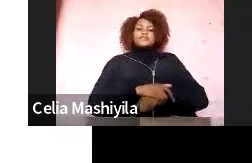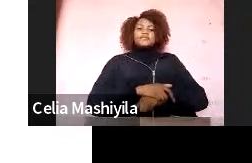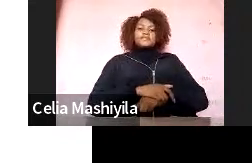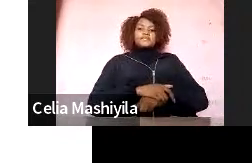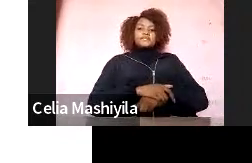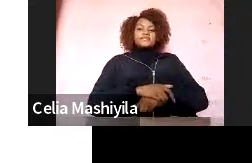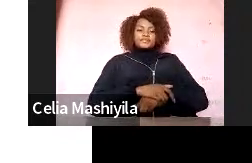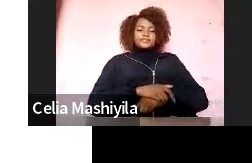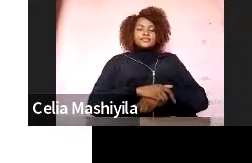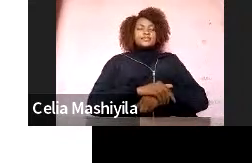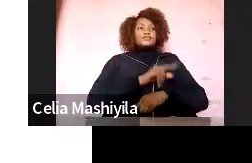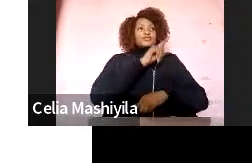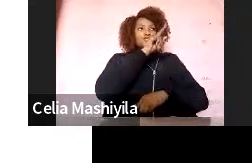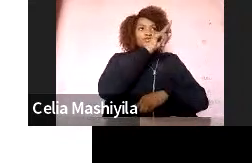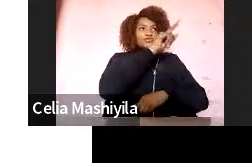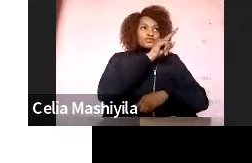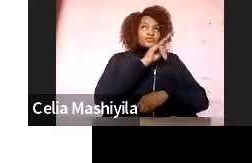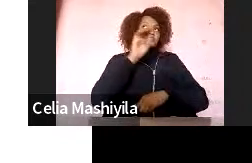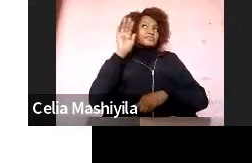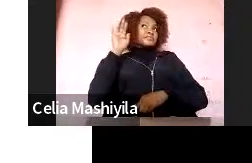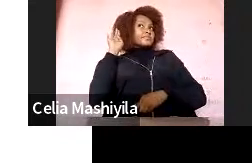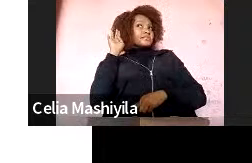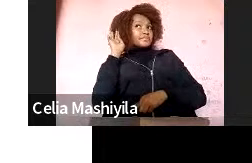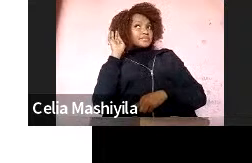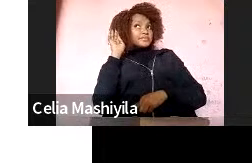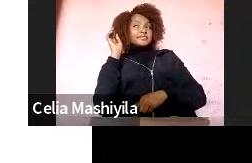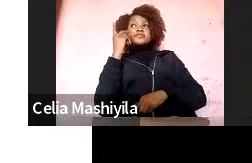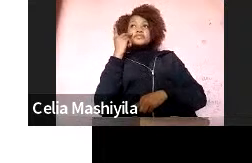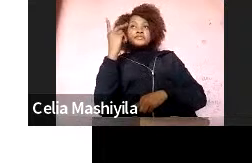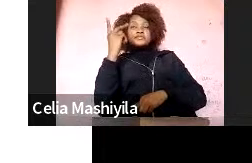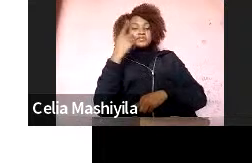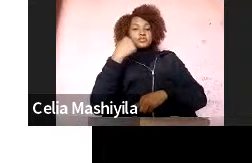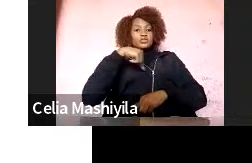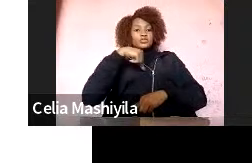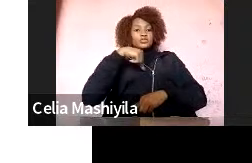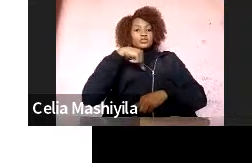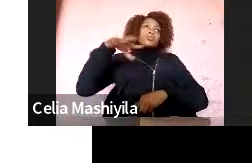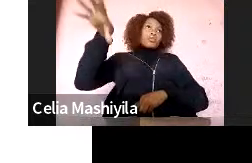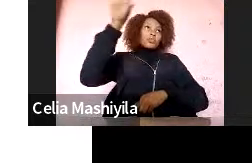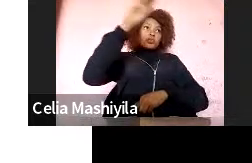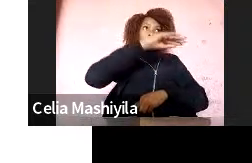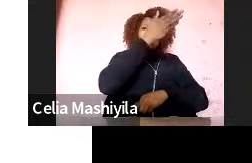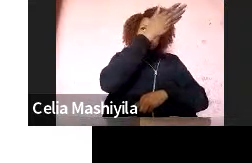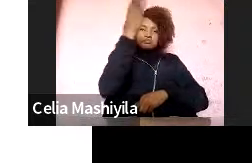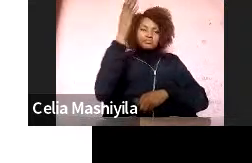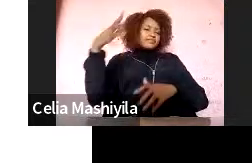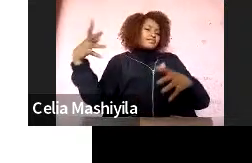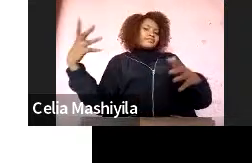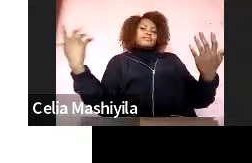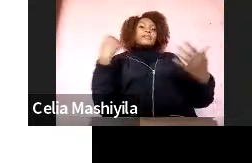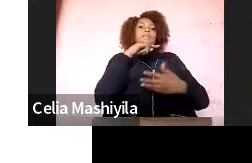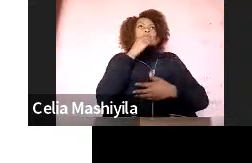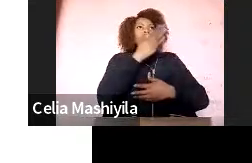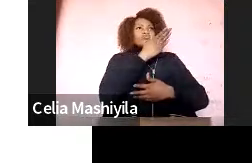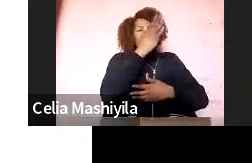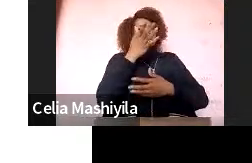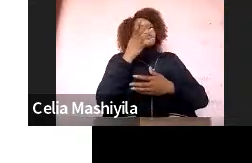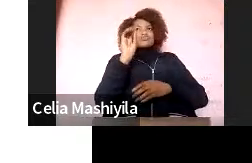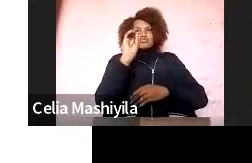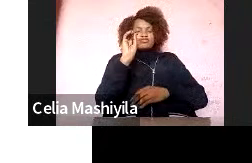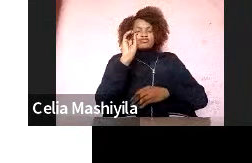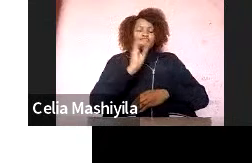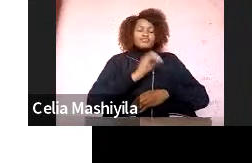eyes. We are not everywhere. You are mostly in many places. As a small SMME, and also as a trader or